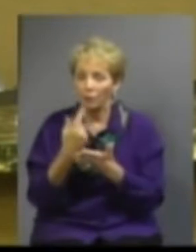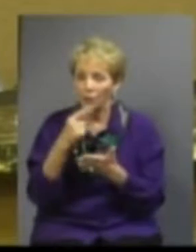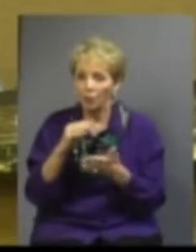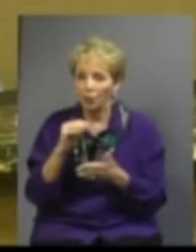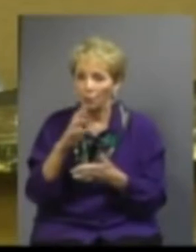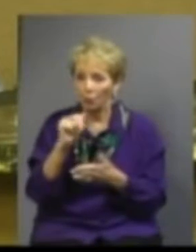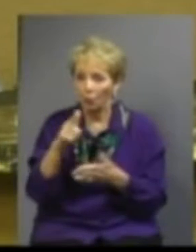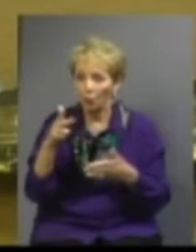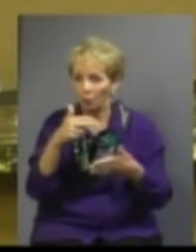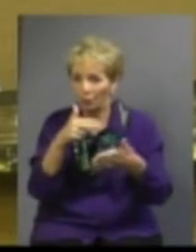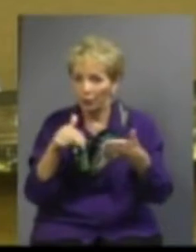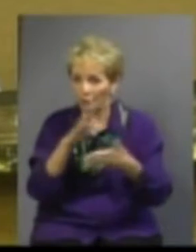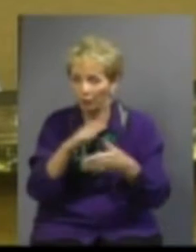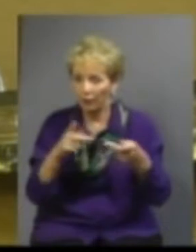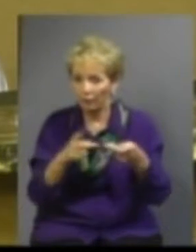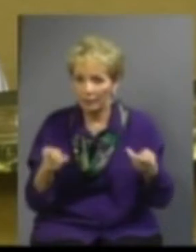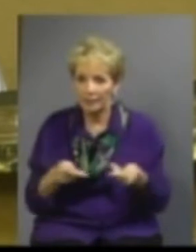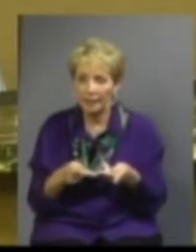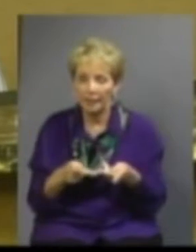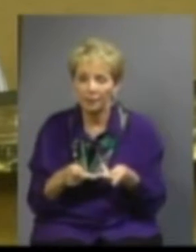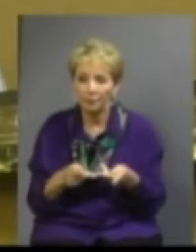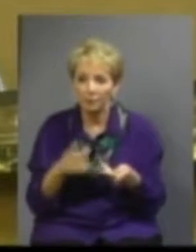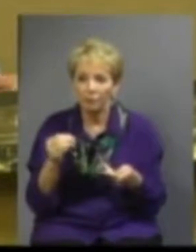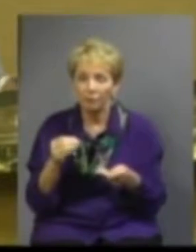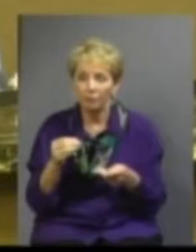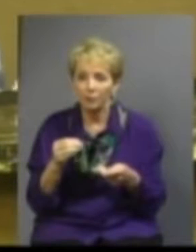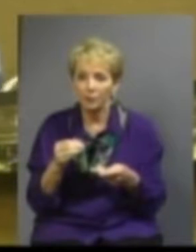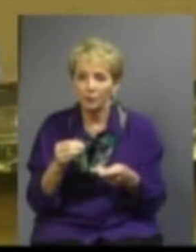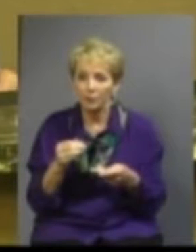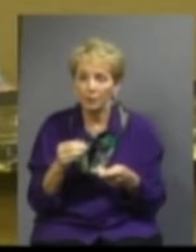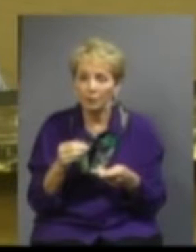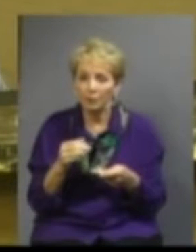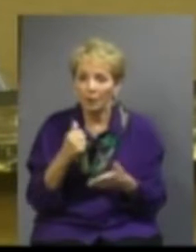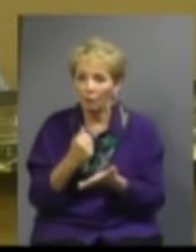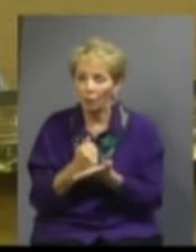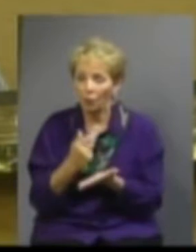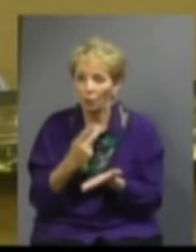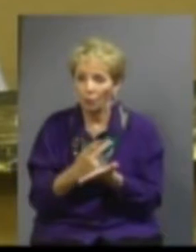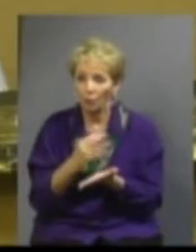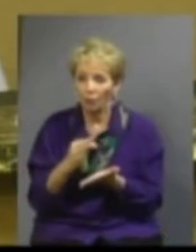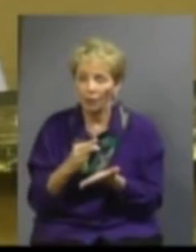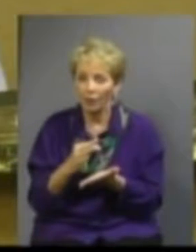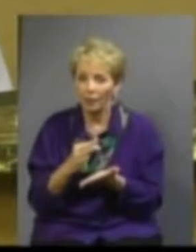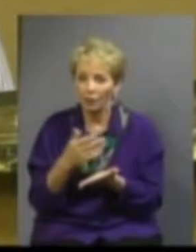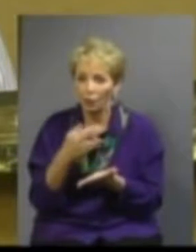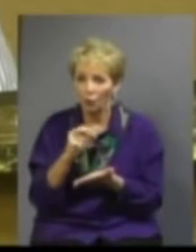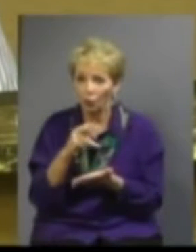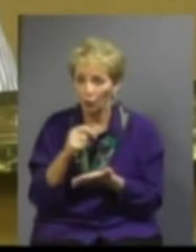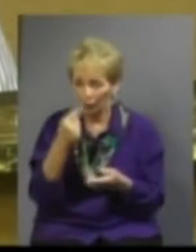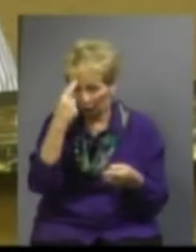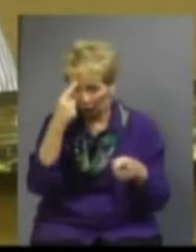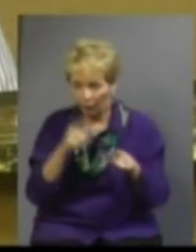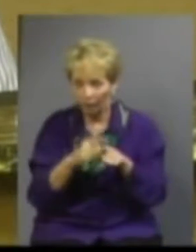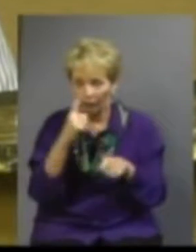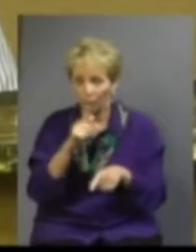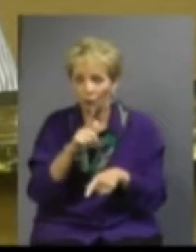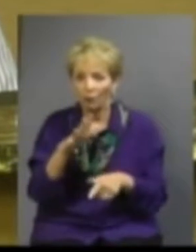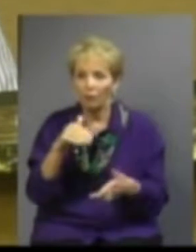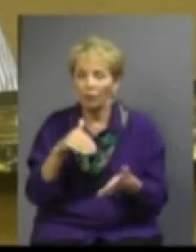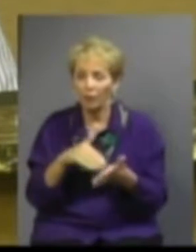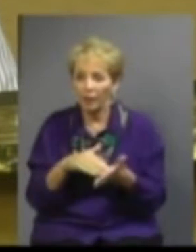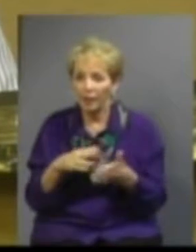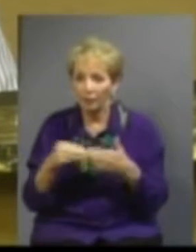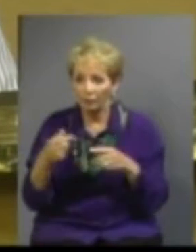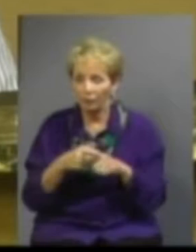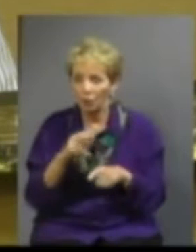has been painted on their facility. And then the approval of the actual grant agreement for the $25,000